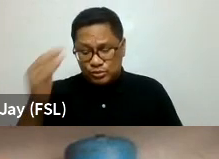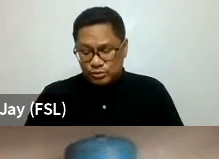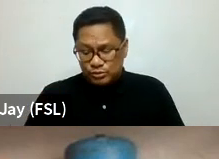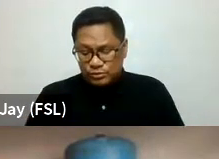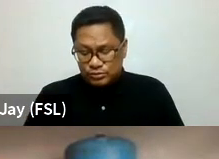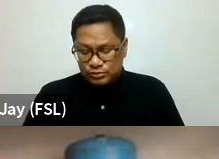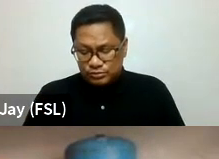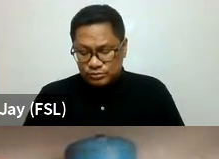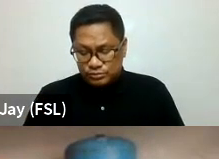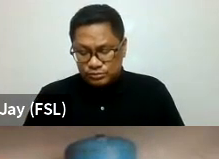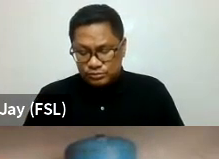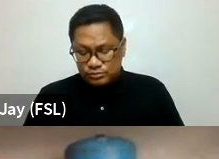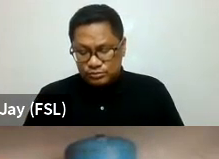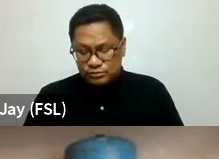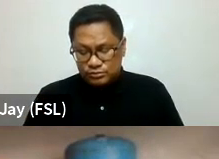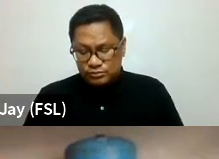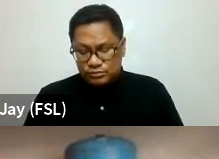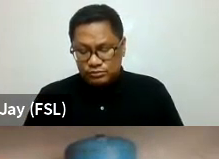okay,